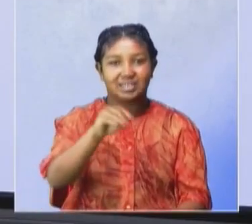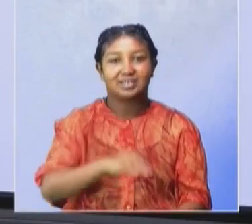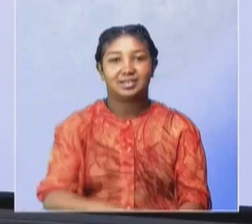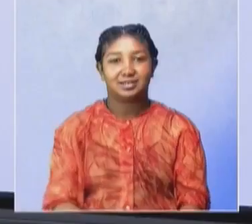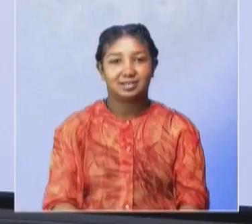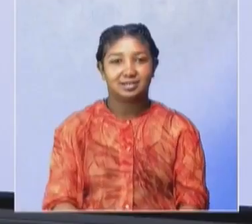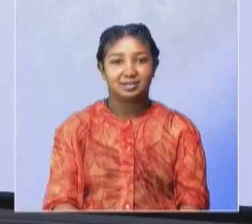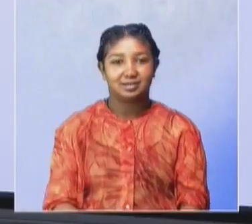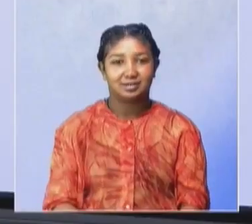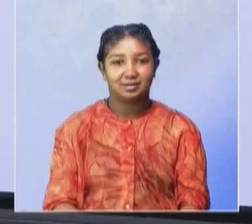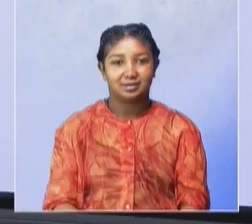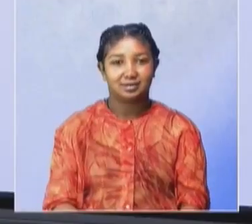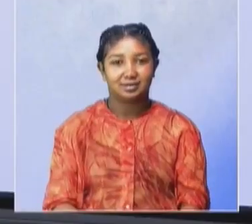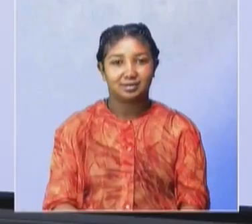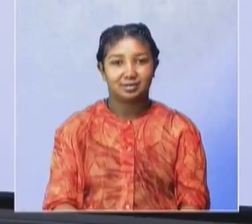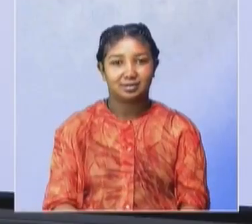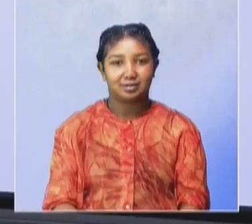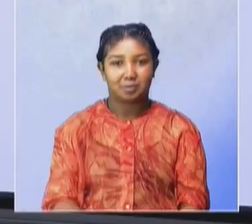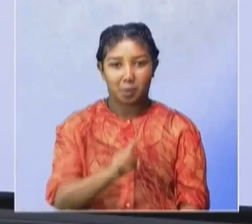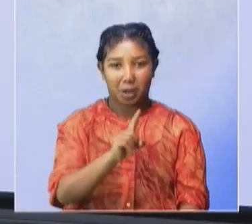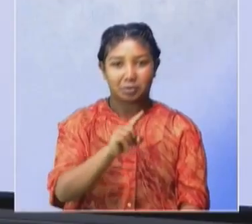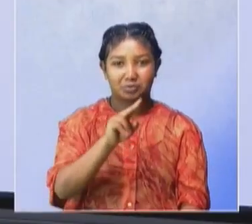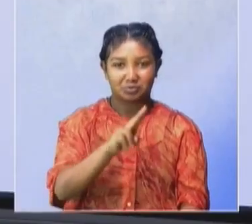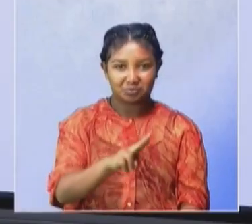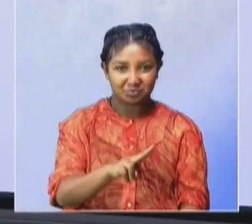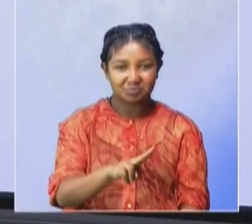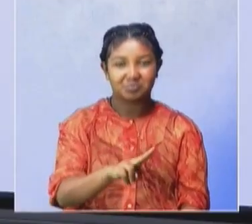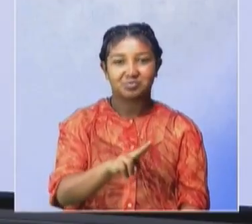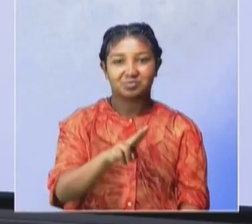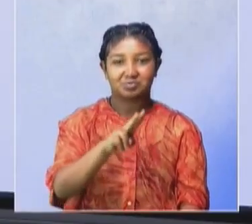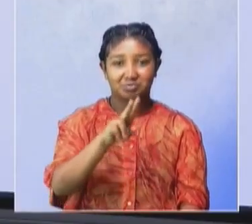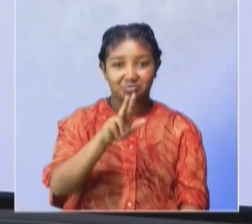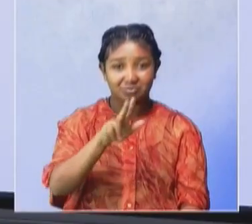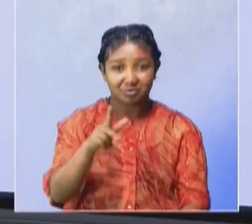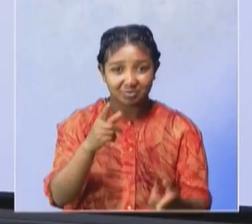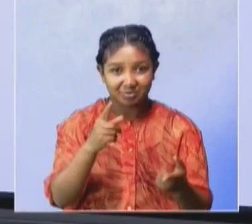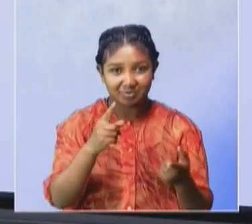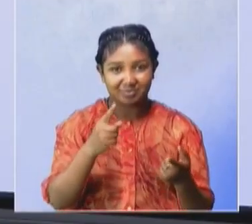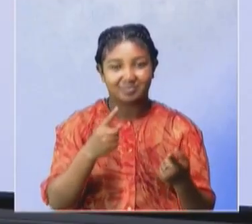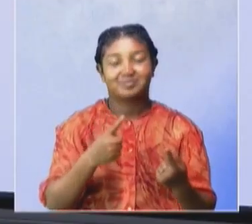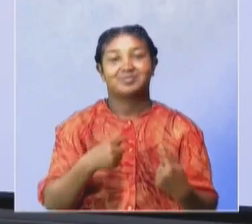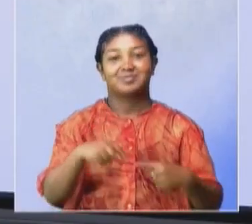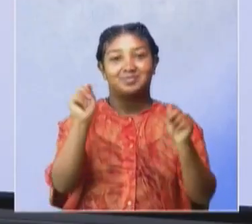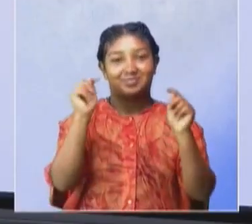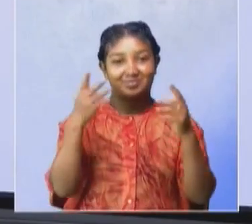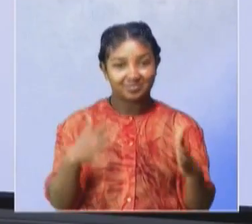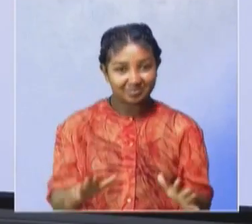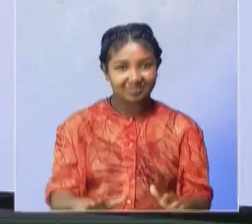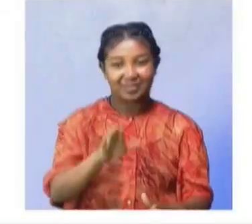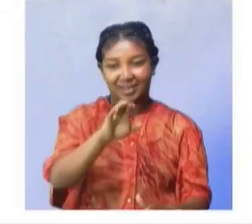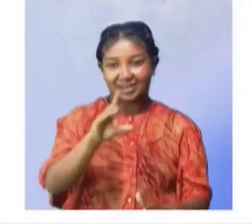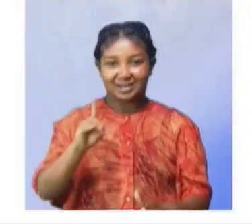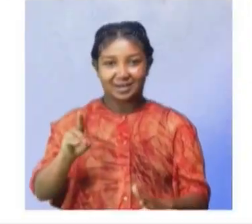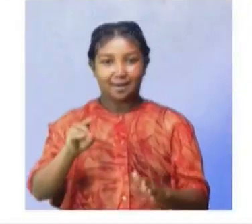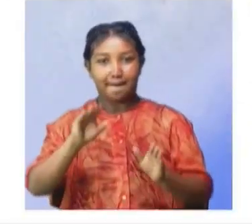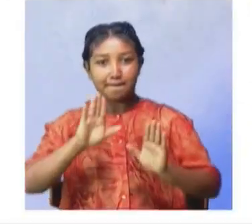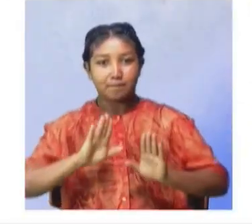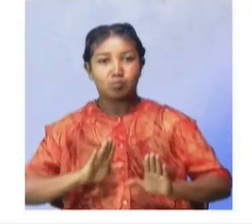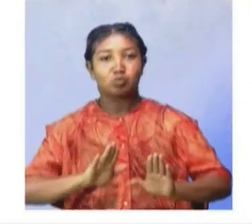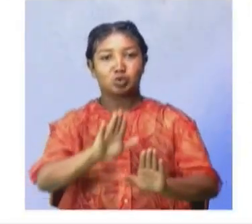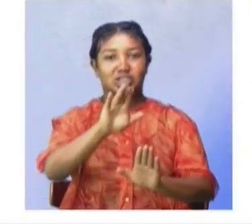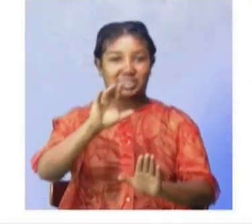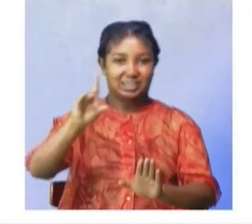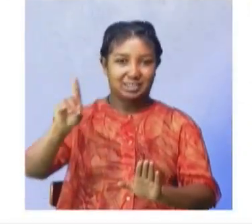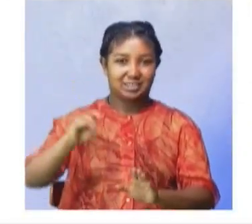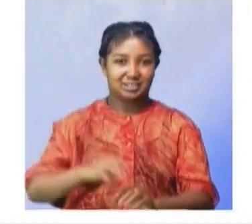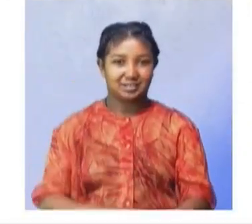easily ed. 1, 2, 3. Bravo. Pushed.